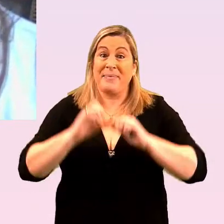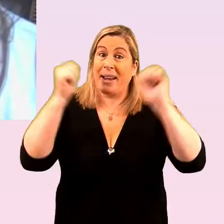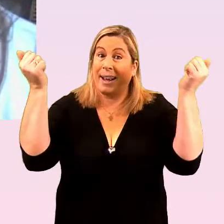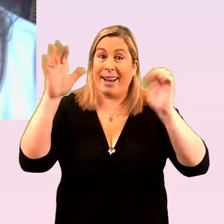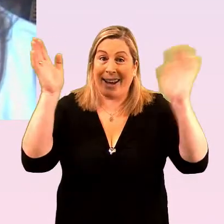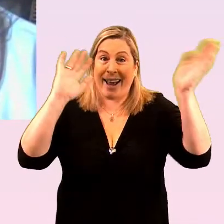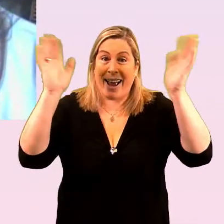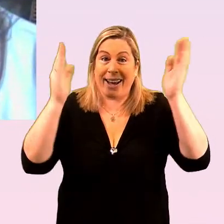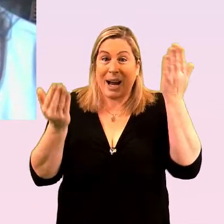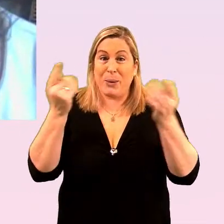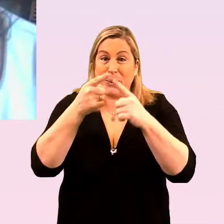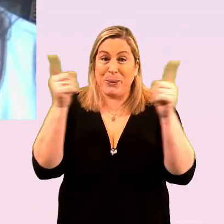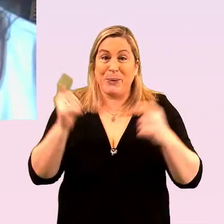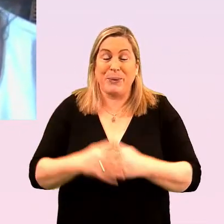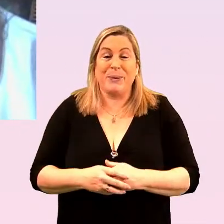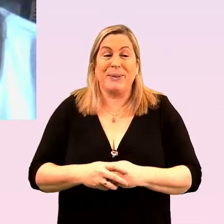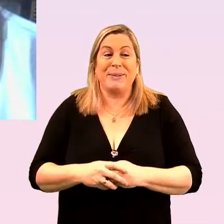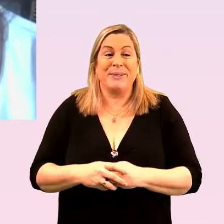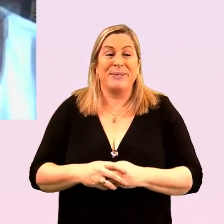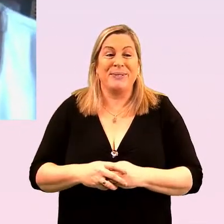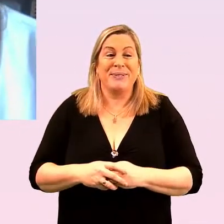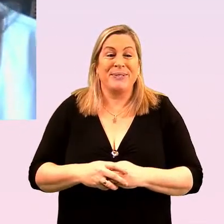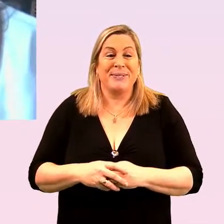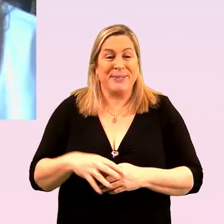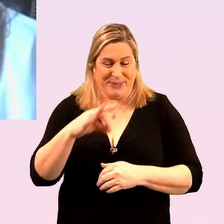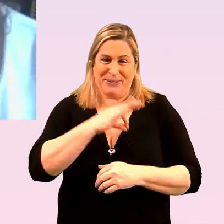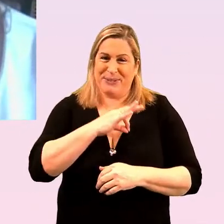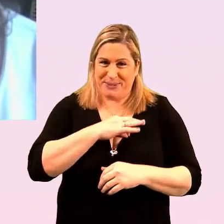Hi, how are you? Good.